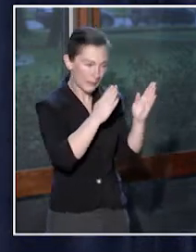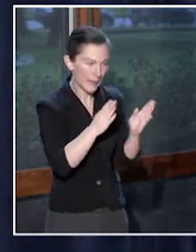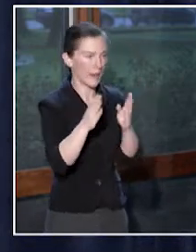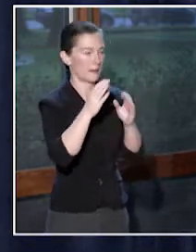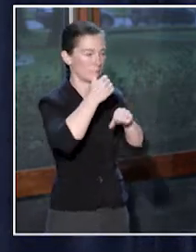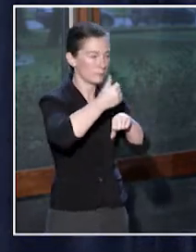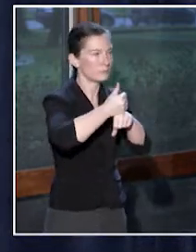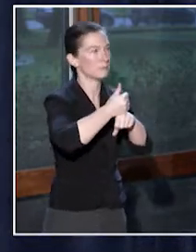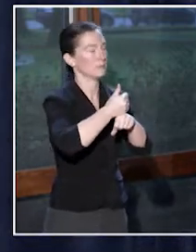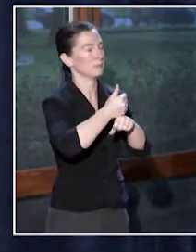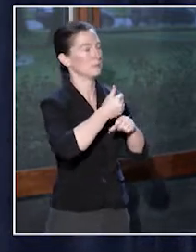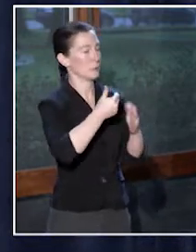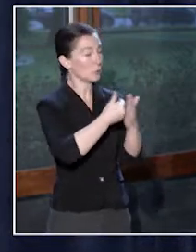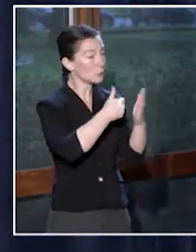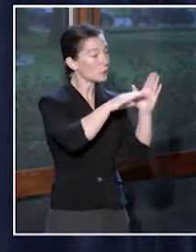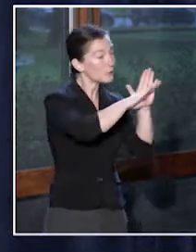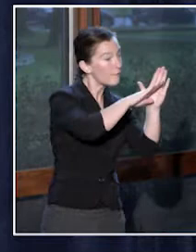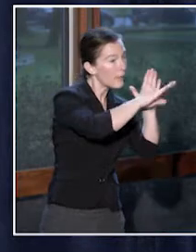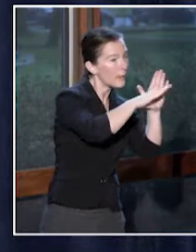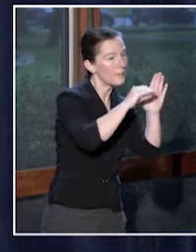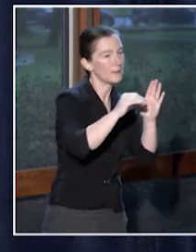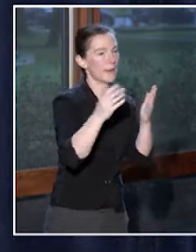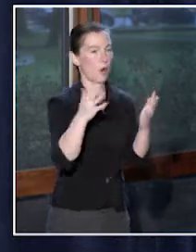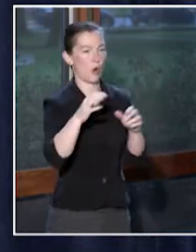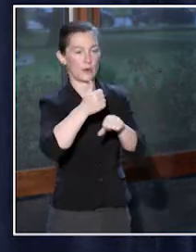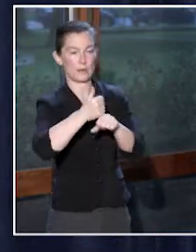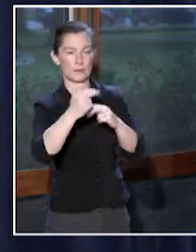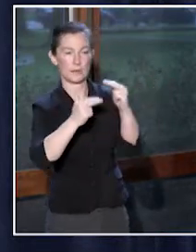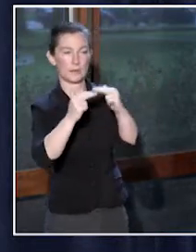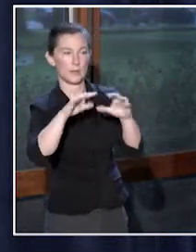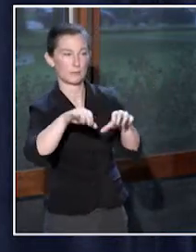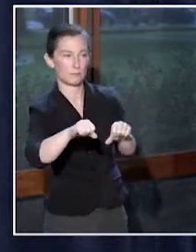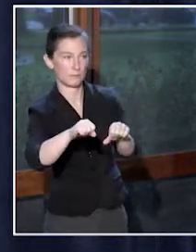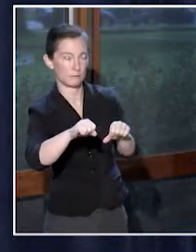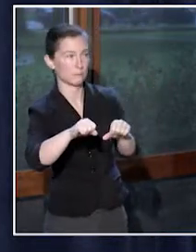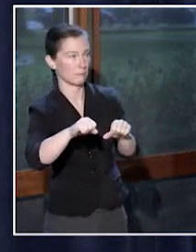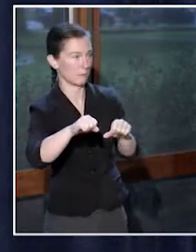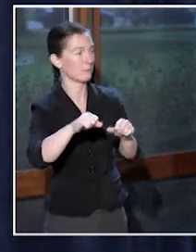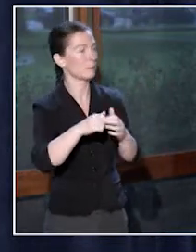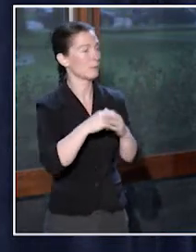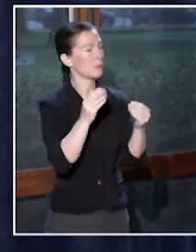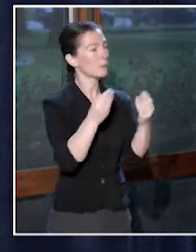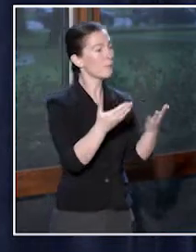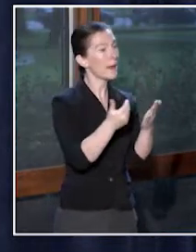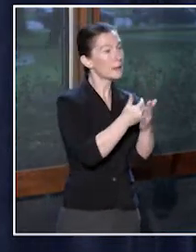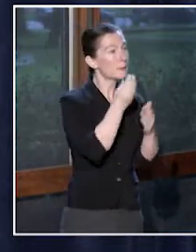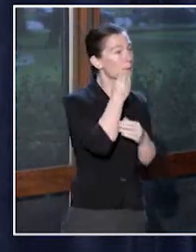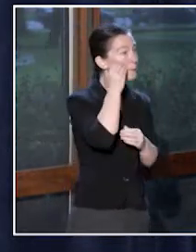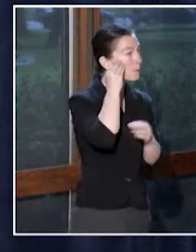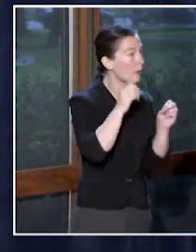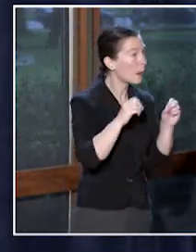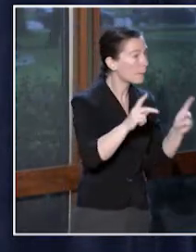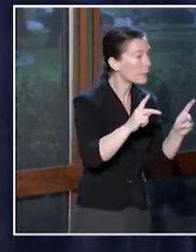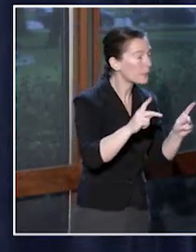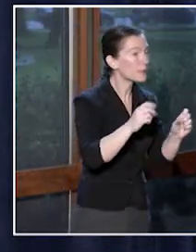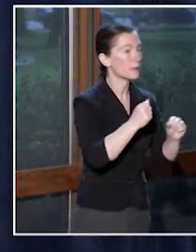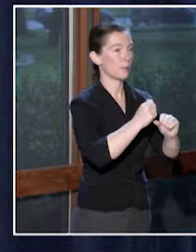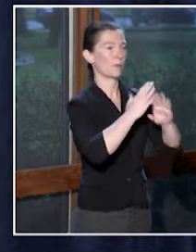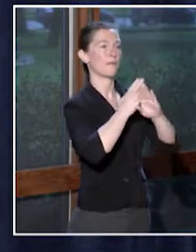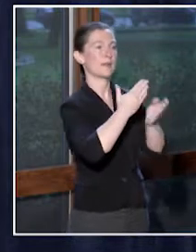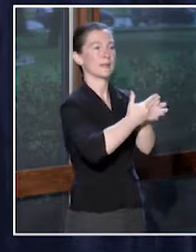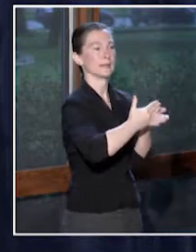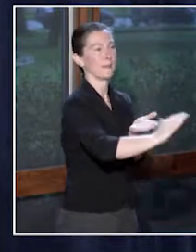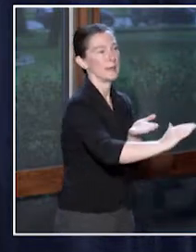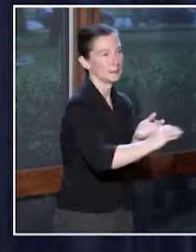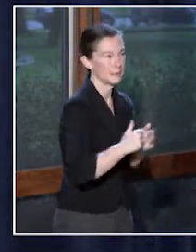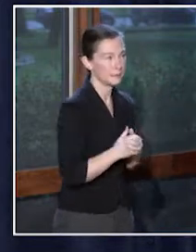and acquisition of existing buildings, providing new housing opportunities and preventing displacement. But guess